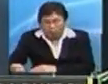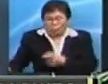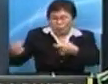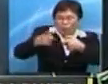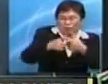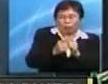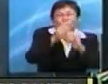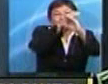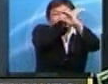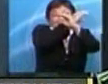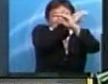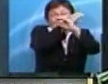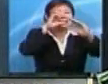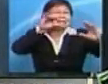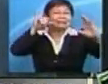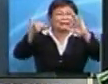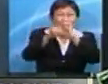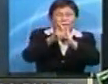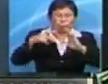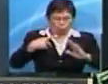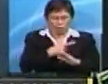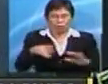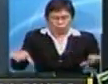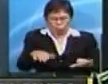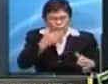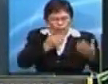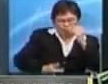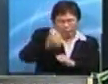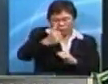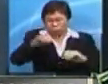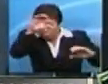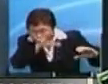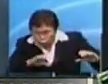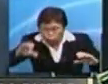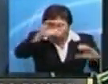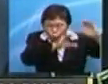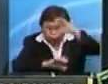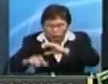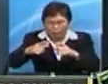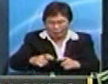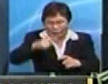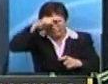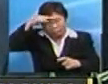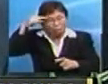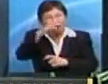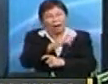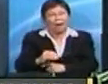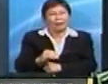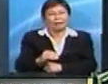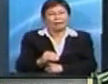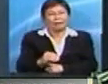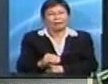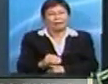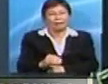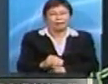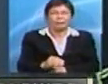to the satellite images, we will do whatever it takes to locate the black box and the plane, if need